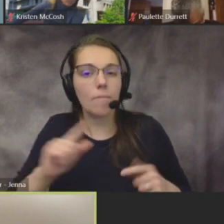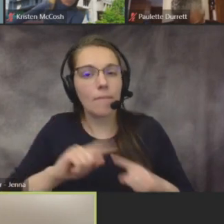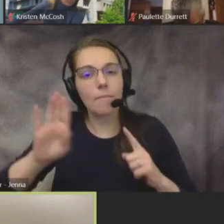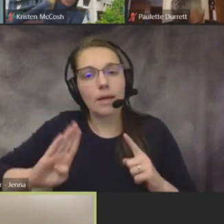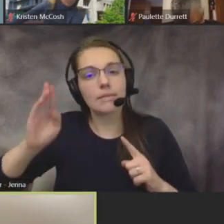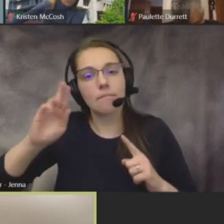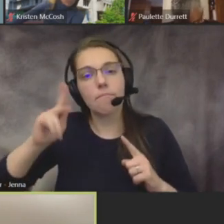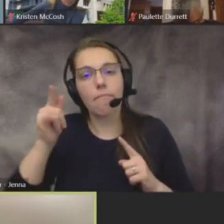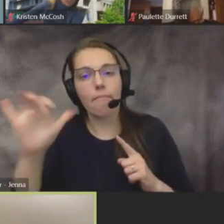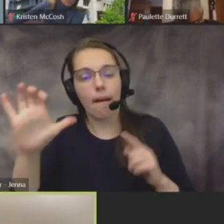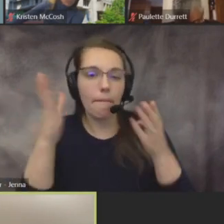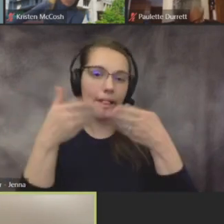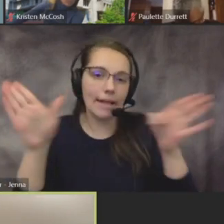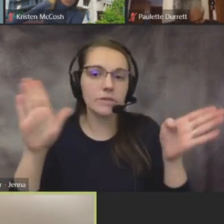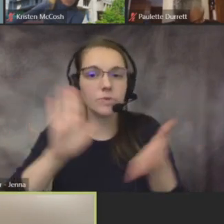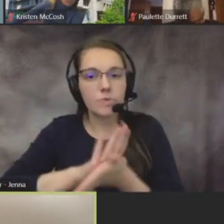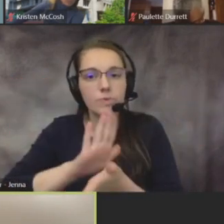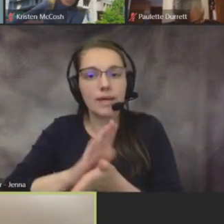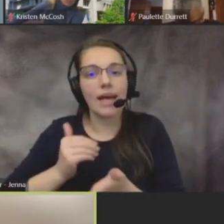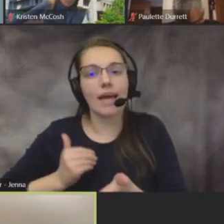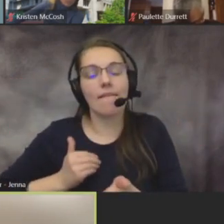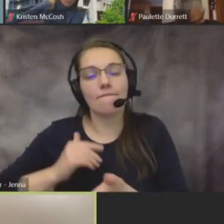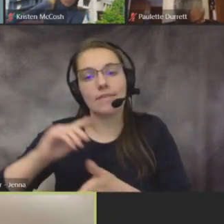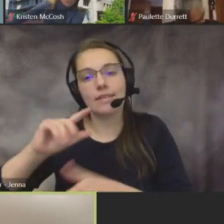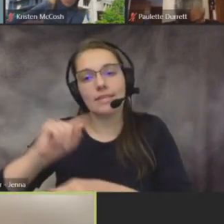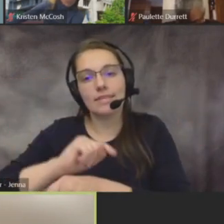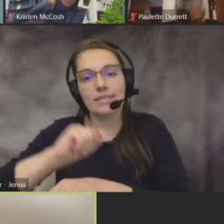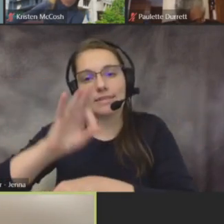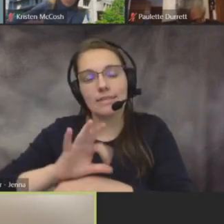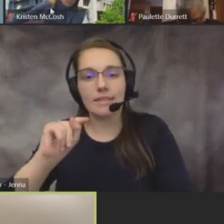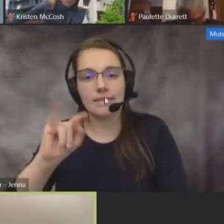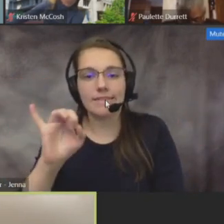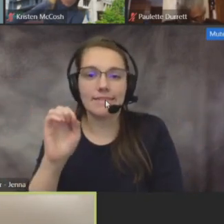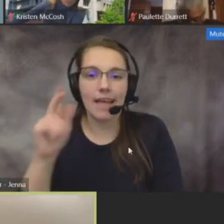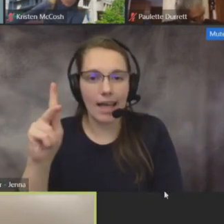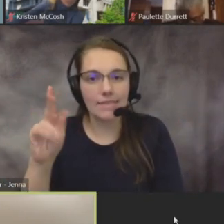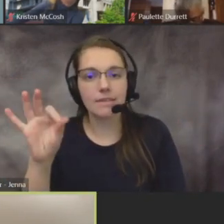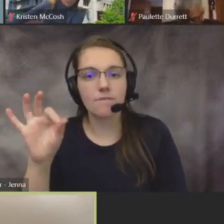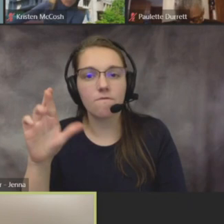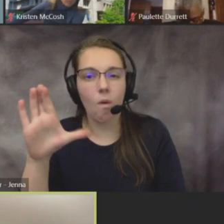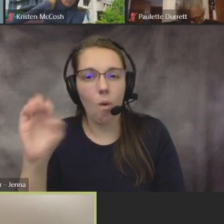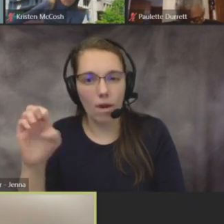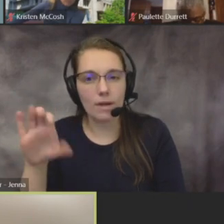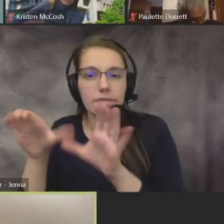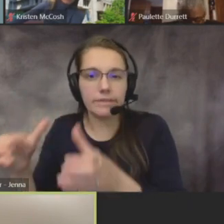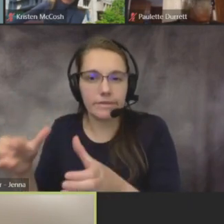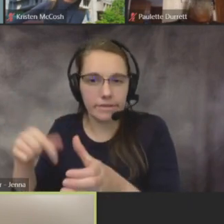on how to prioritize some of the changes